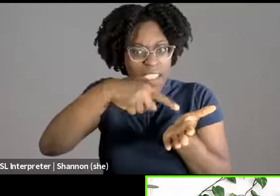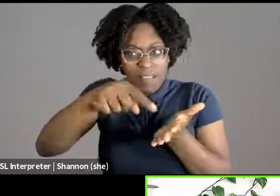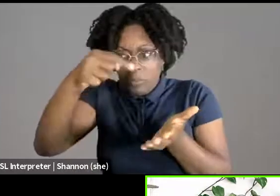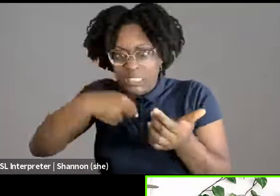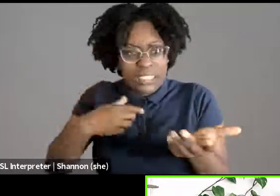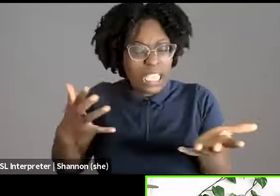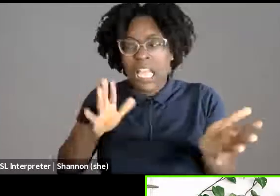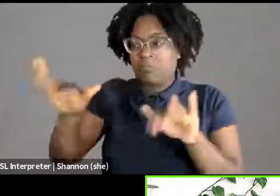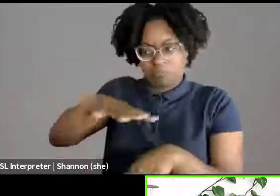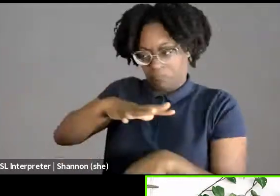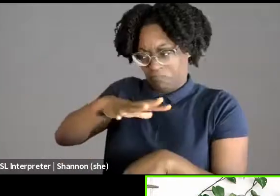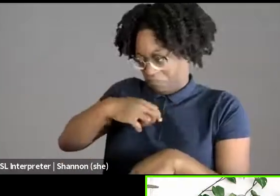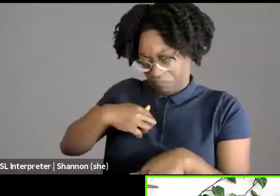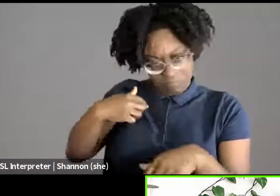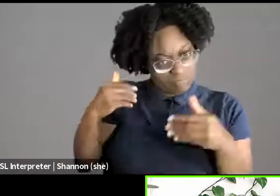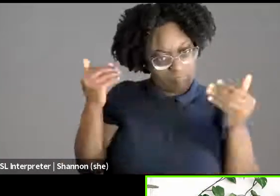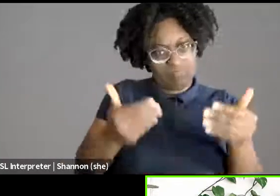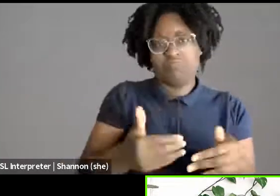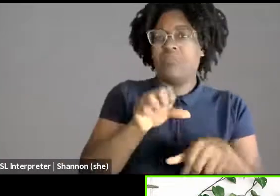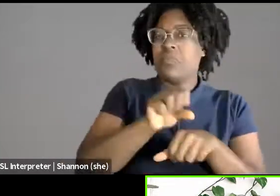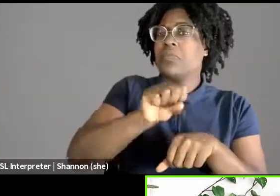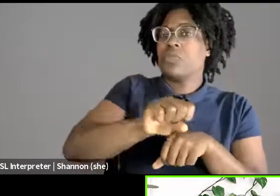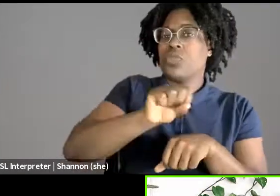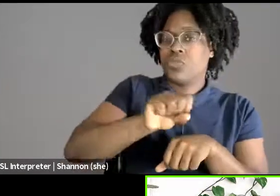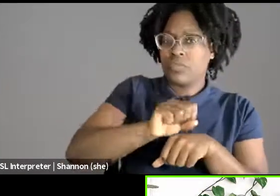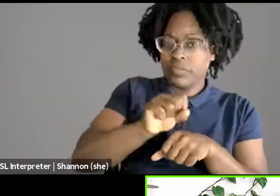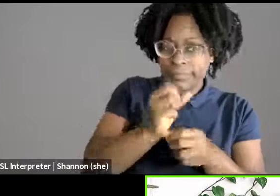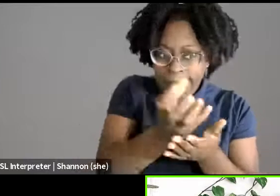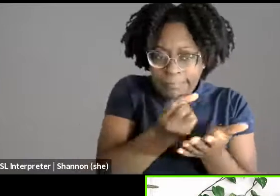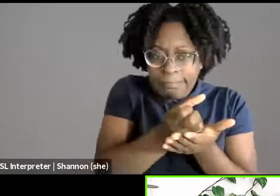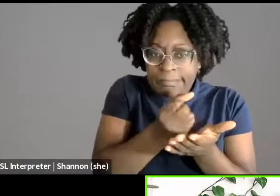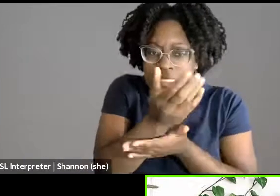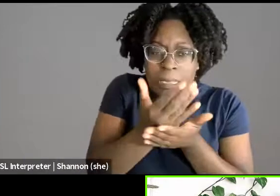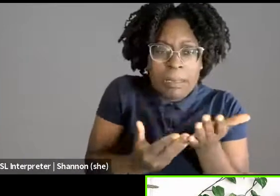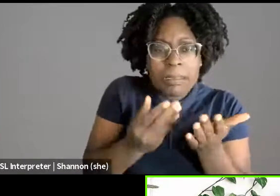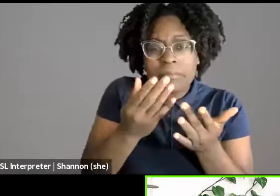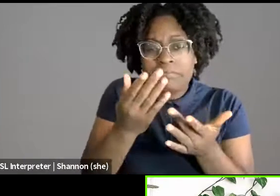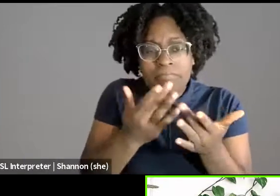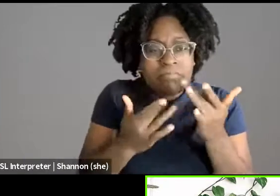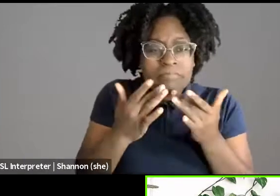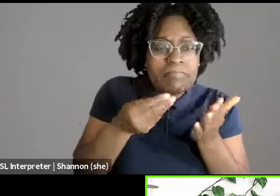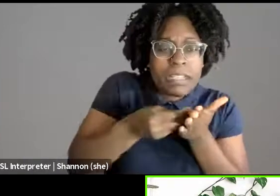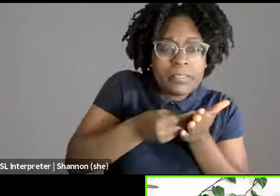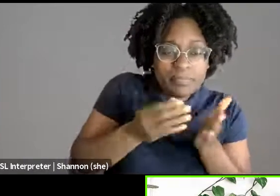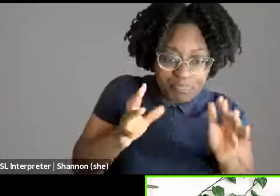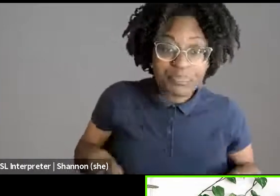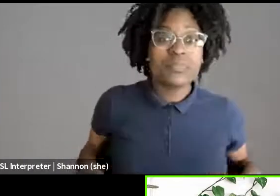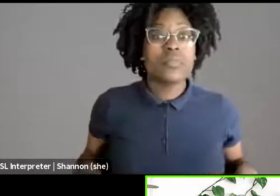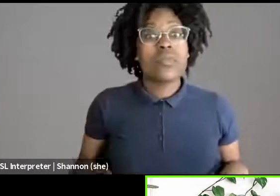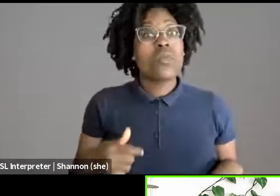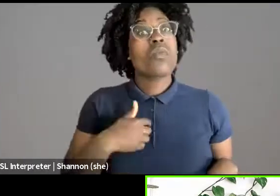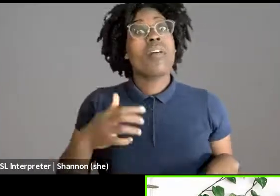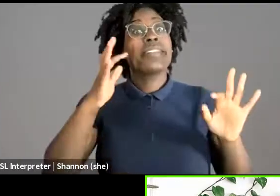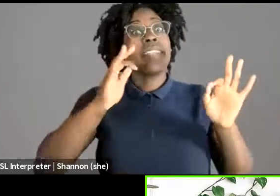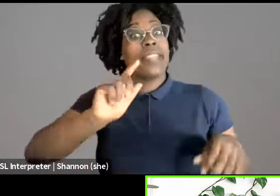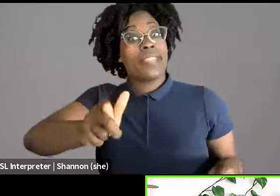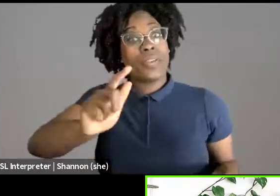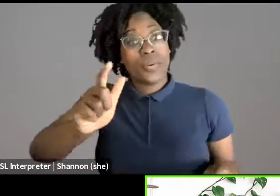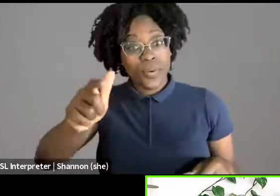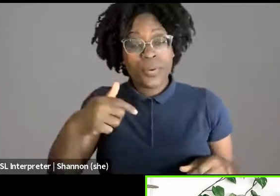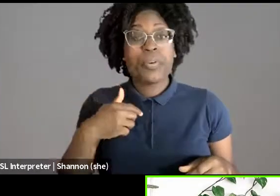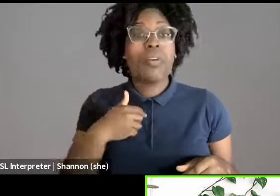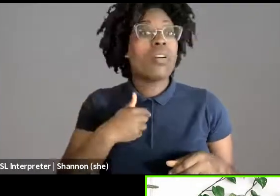later, I decided to major in CS because a mentor and one of my employers at the time,